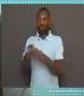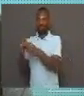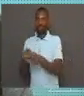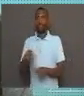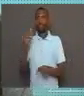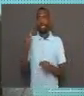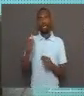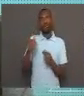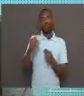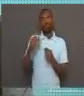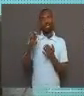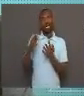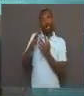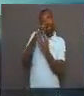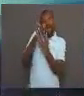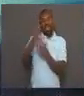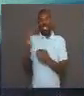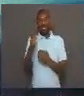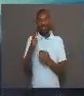moderate elastic limit.